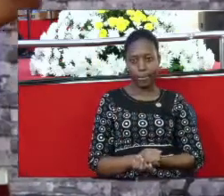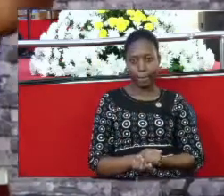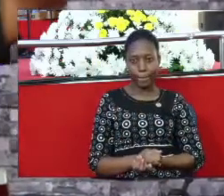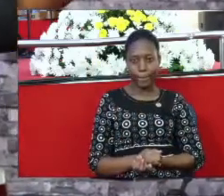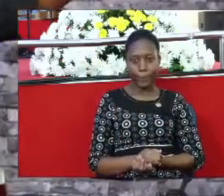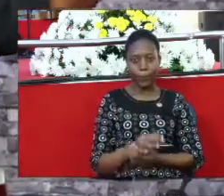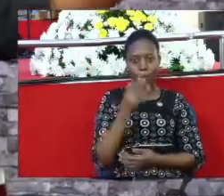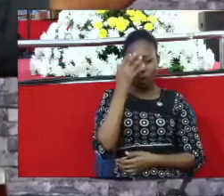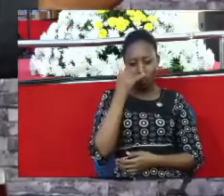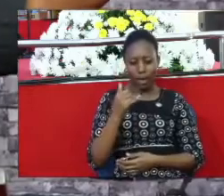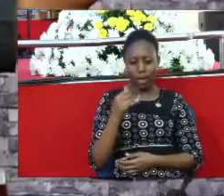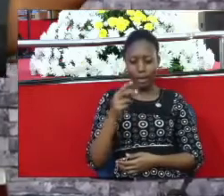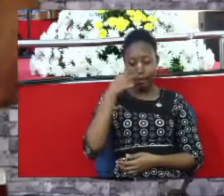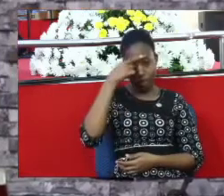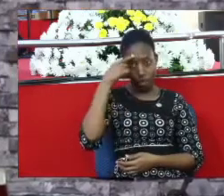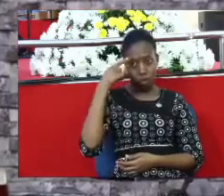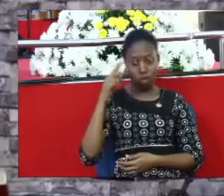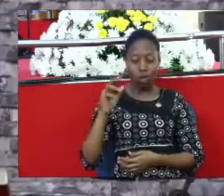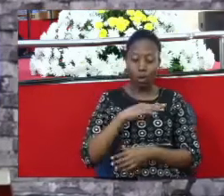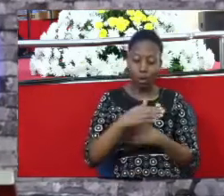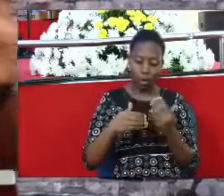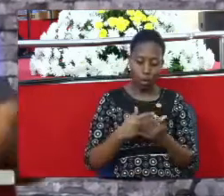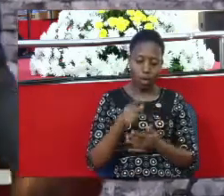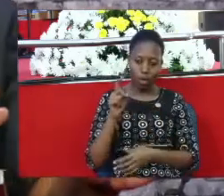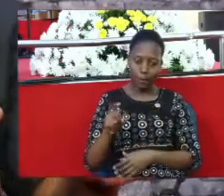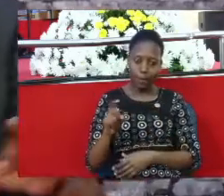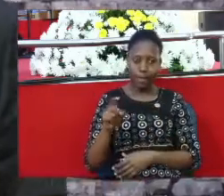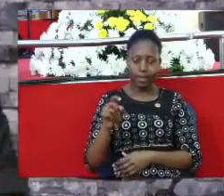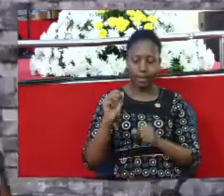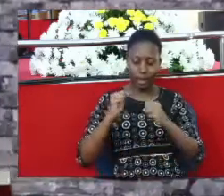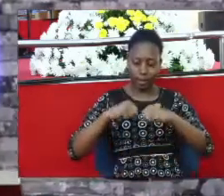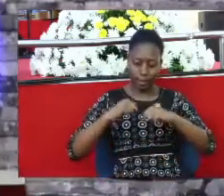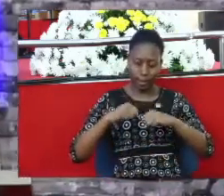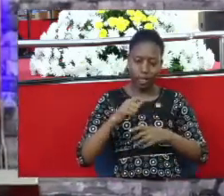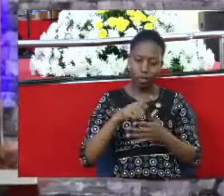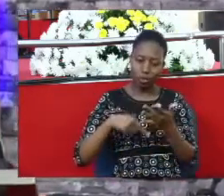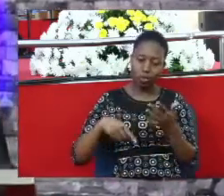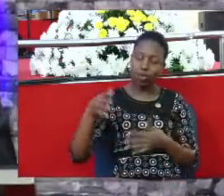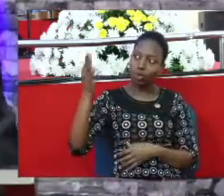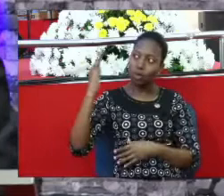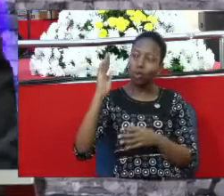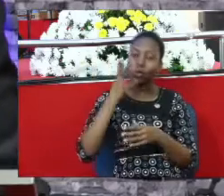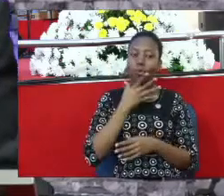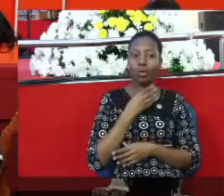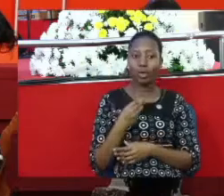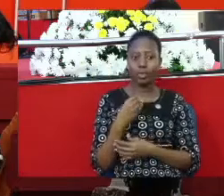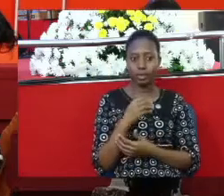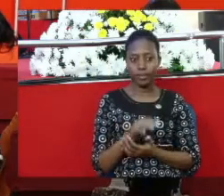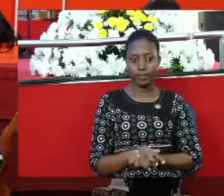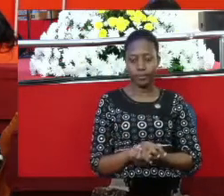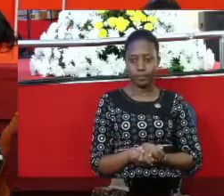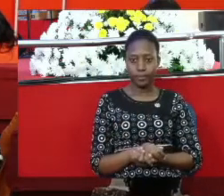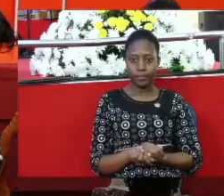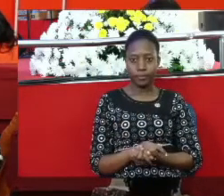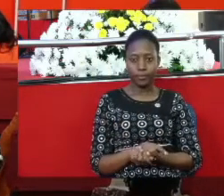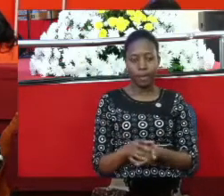with what God is seeing so that, and be honest, Mungu vile ninaona ni hivi. Hata vile